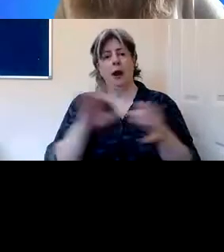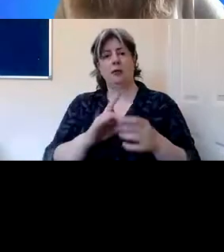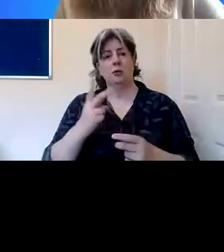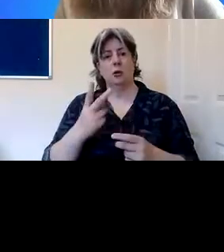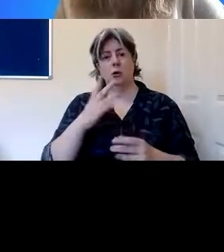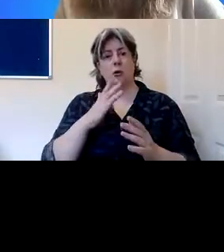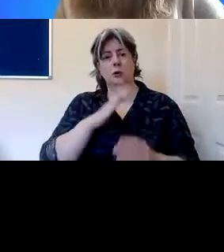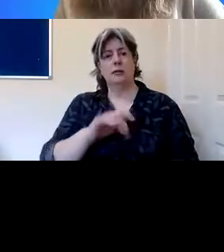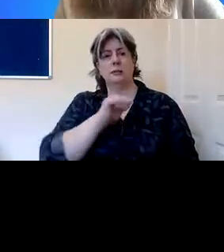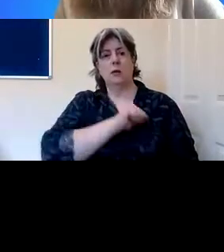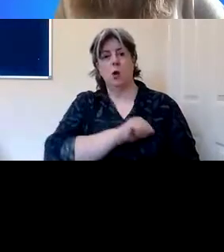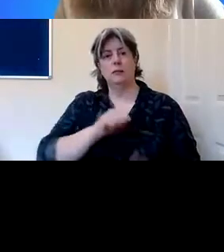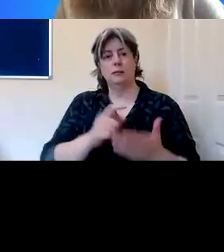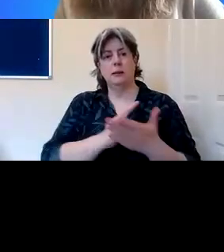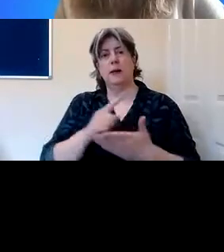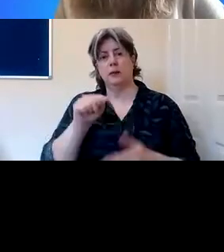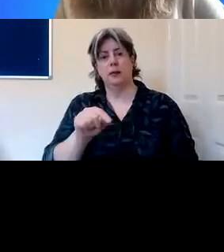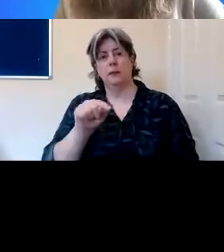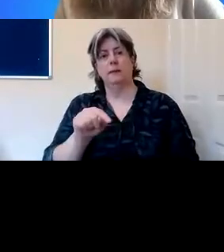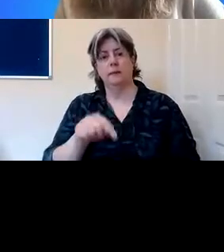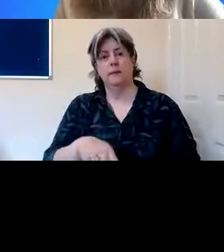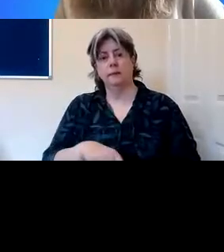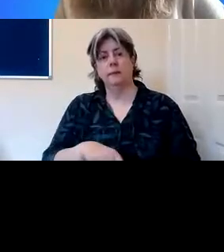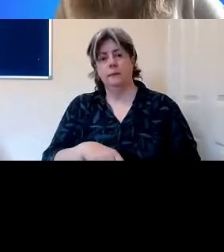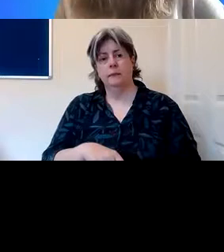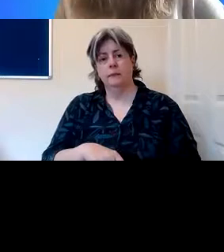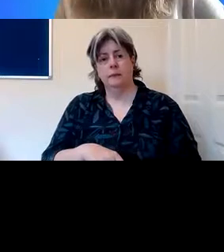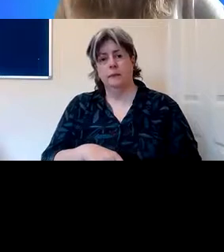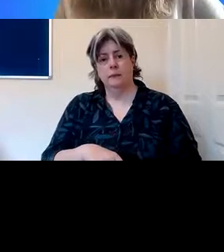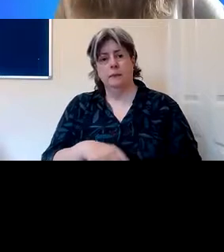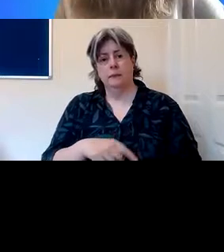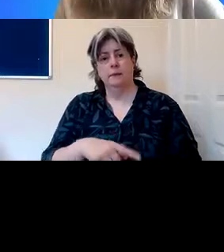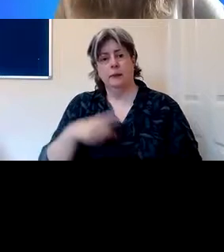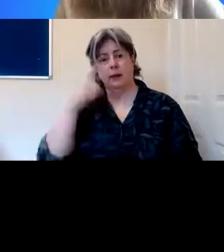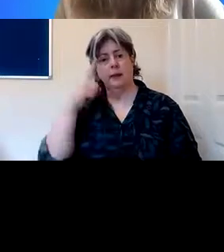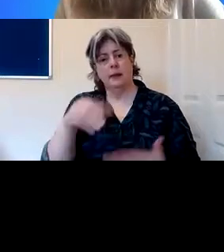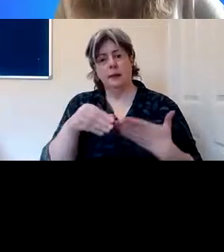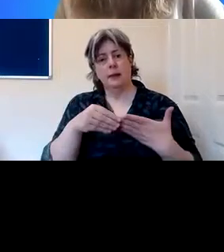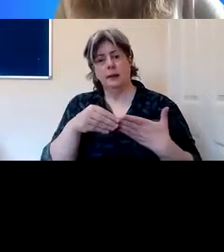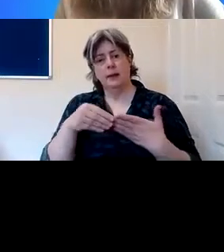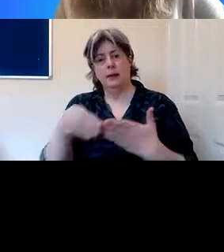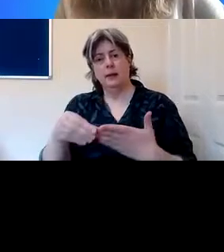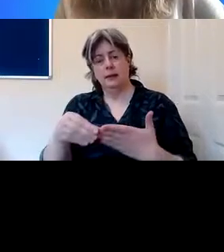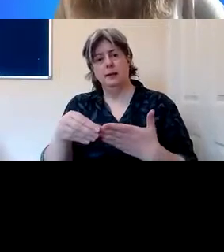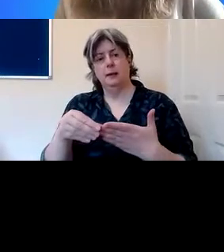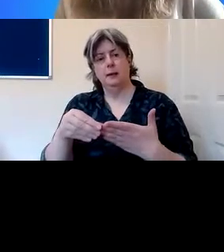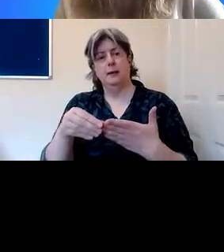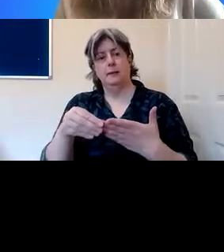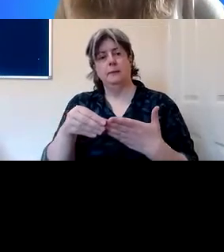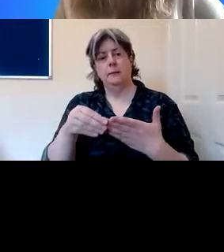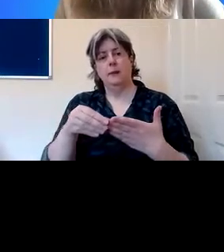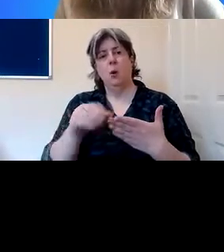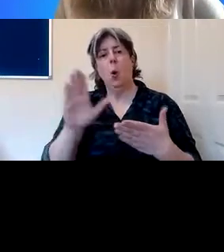about that. I would say, I think, leaders there isn't an exceptional school that doesn't have an exceptional